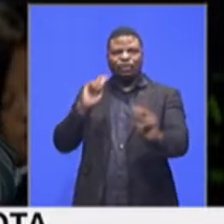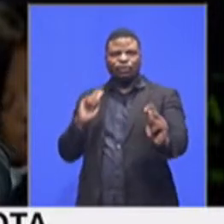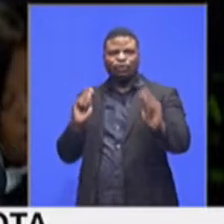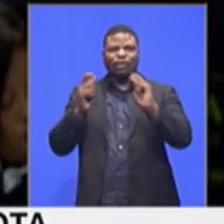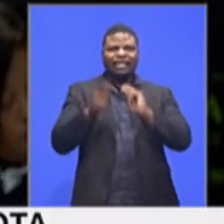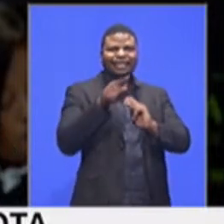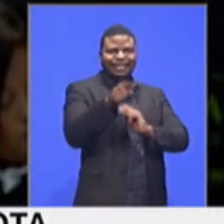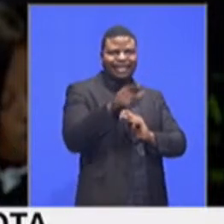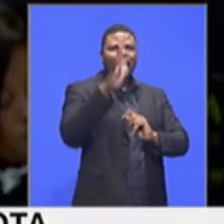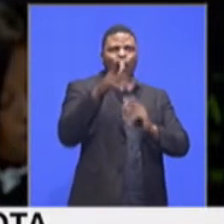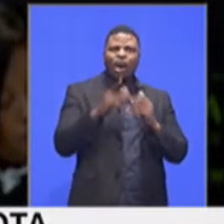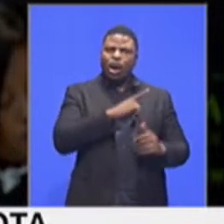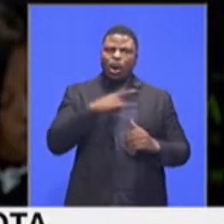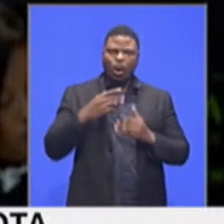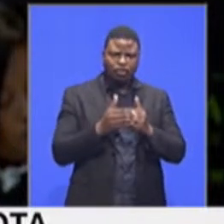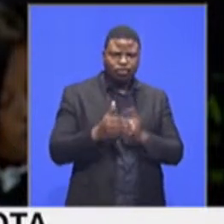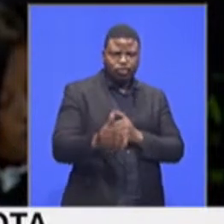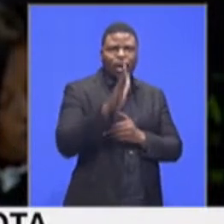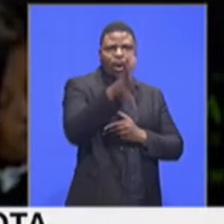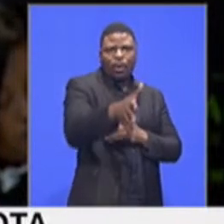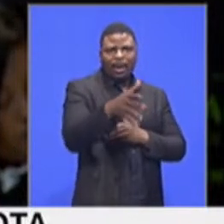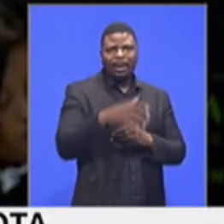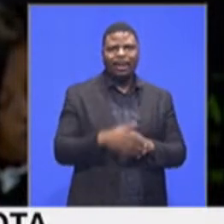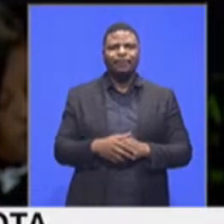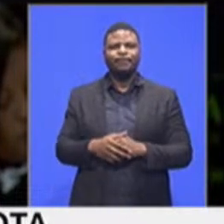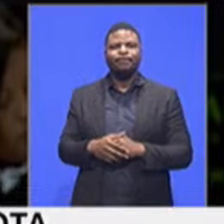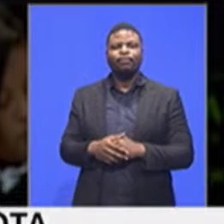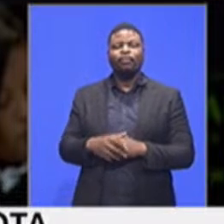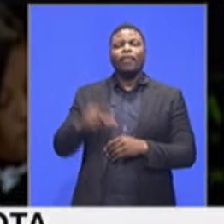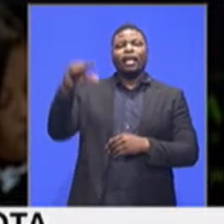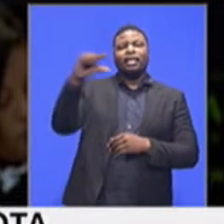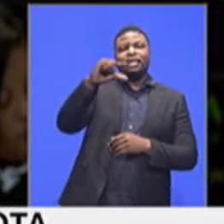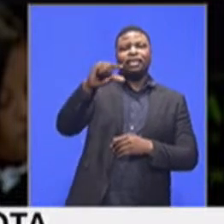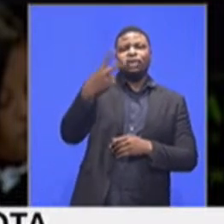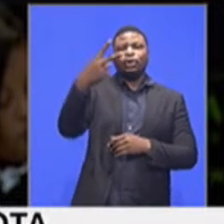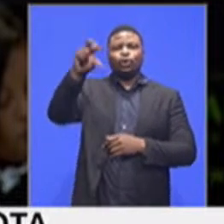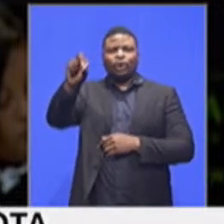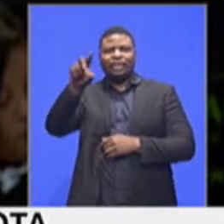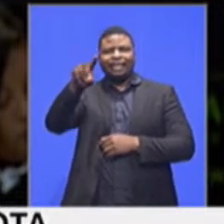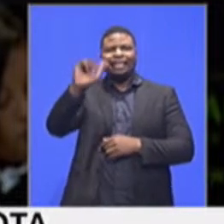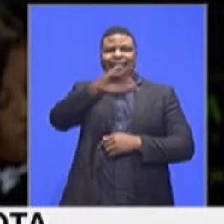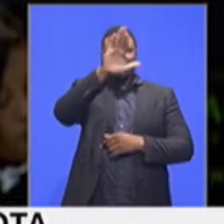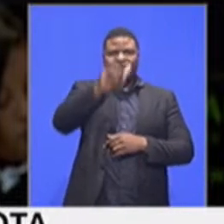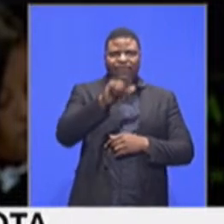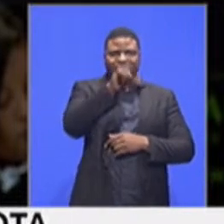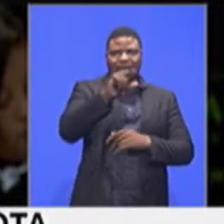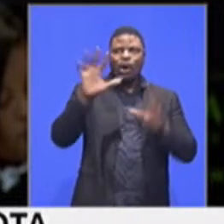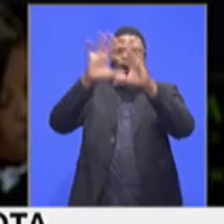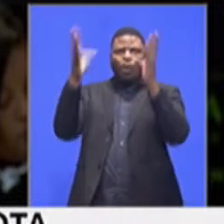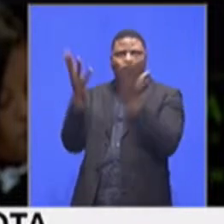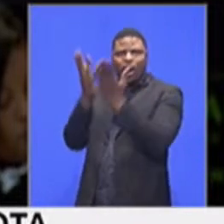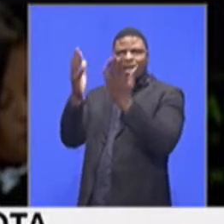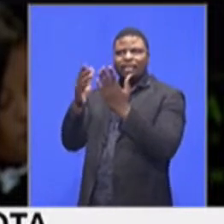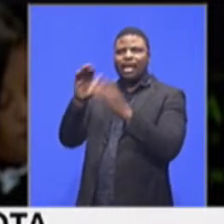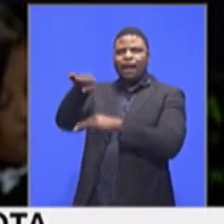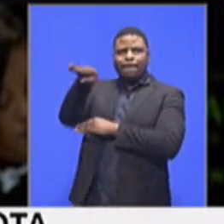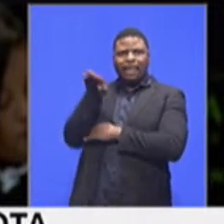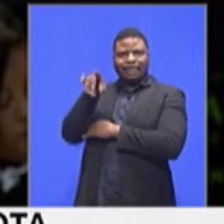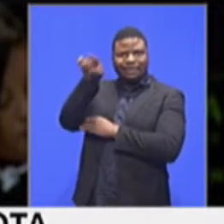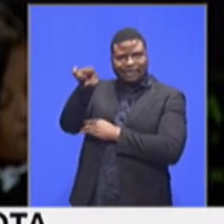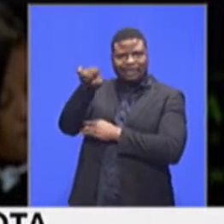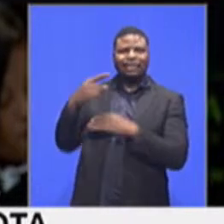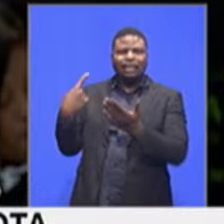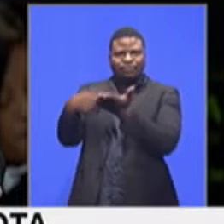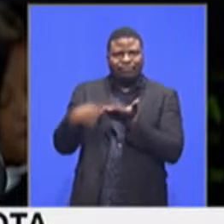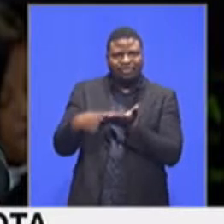South Africa, through the role in G20, the IMF, and the World Bank, has stressed that developed nations could do more to